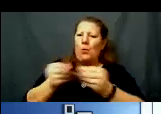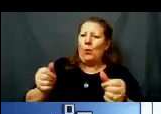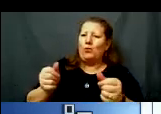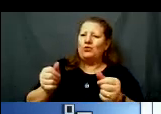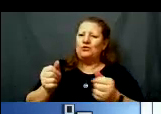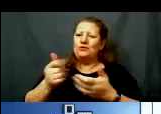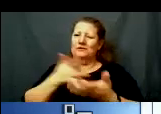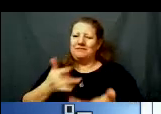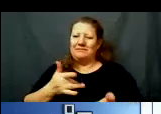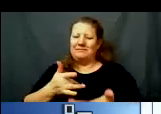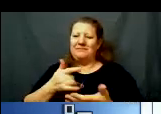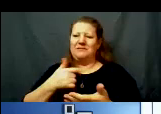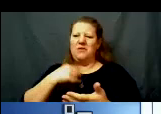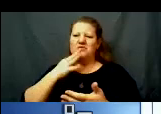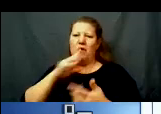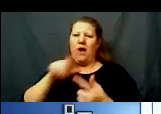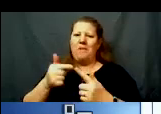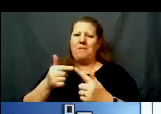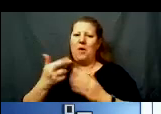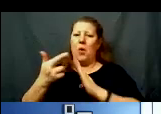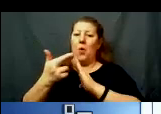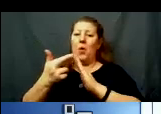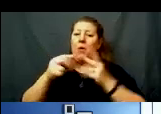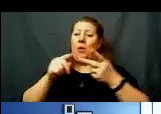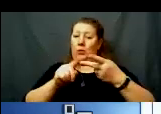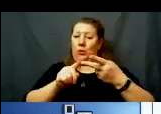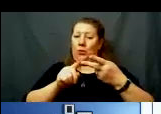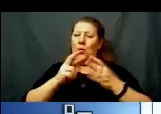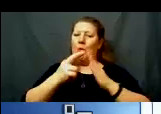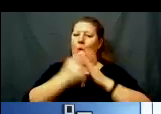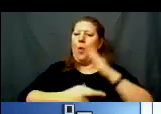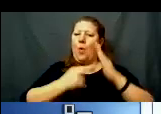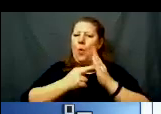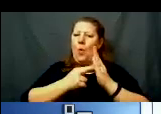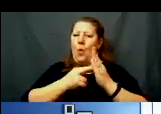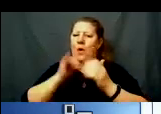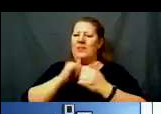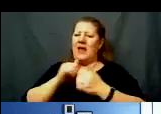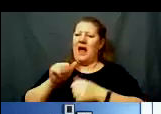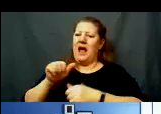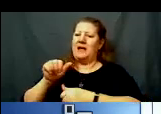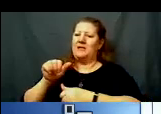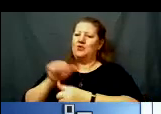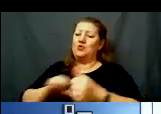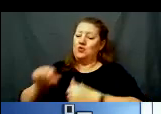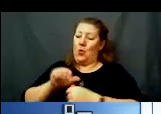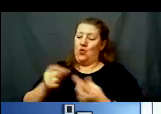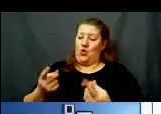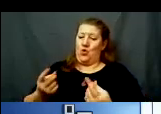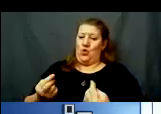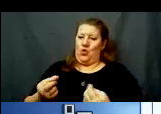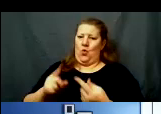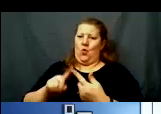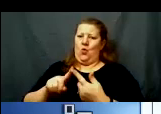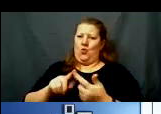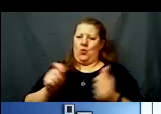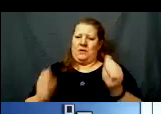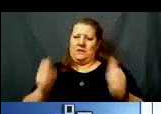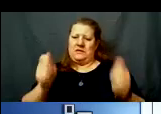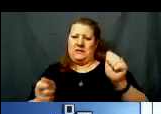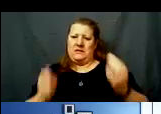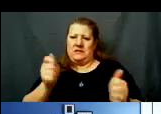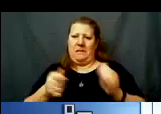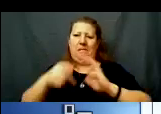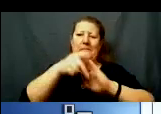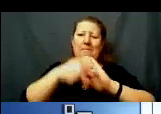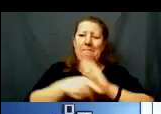talking about the roles that social movements play in shaping responses to environmental threats in terms of policy